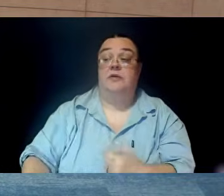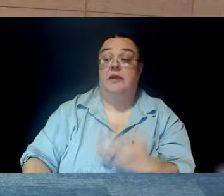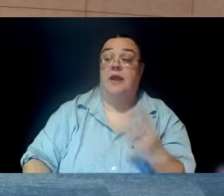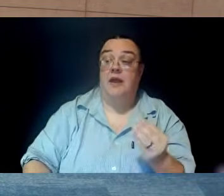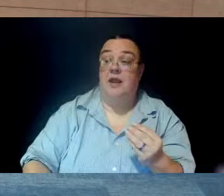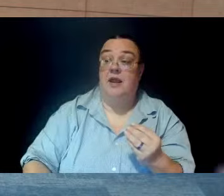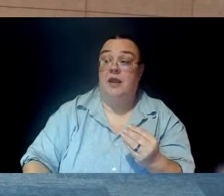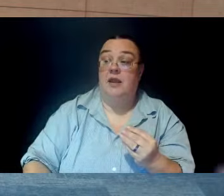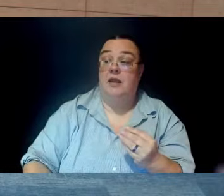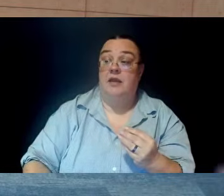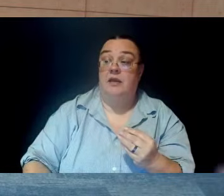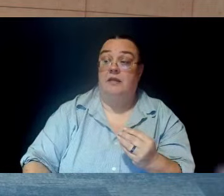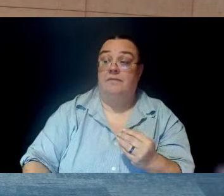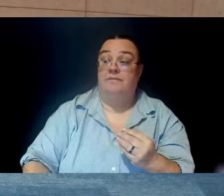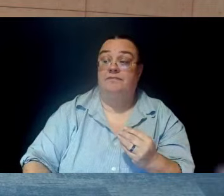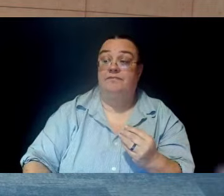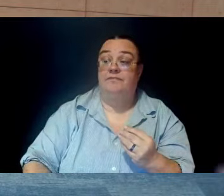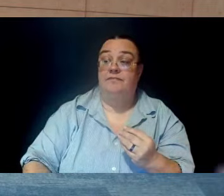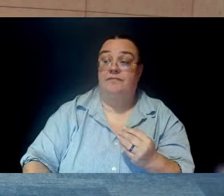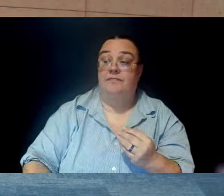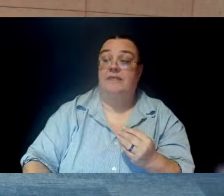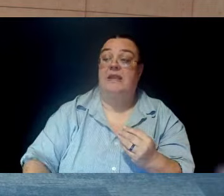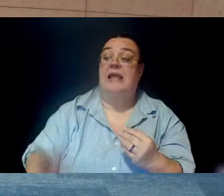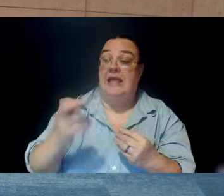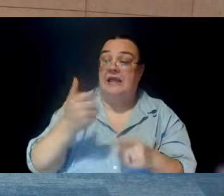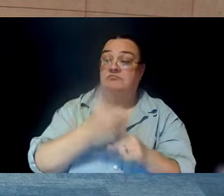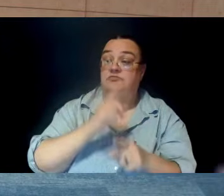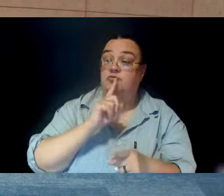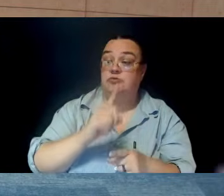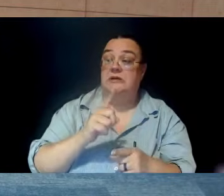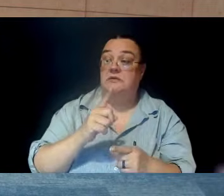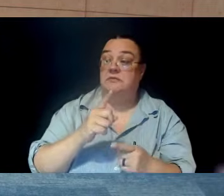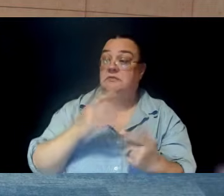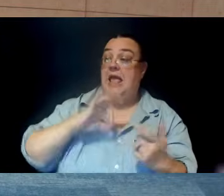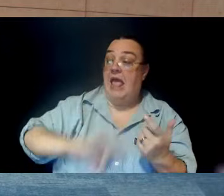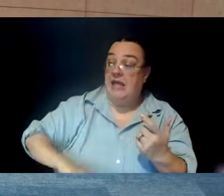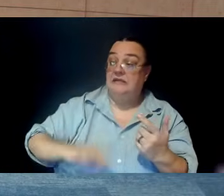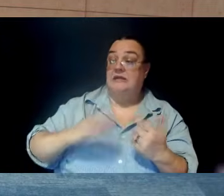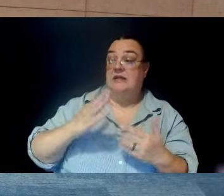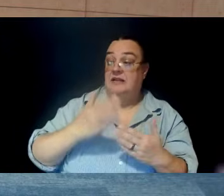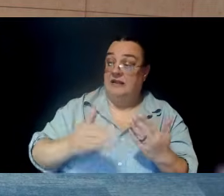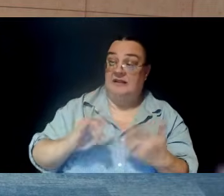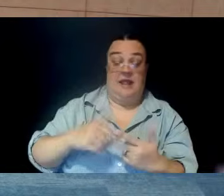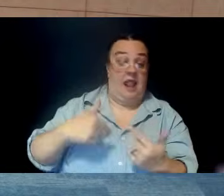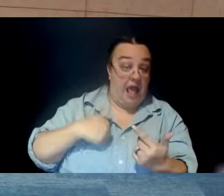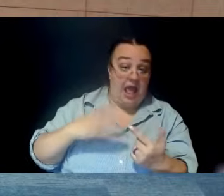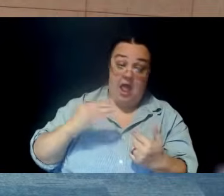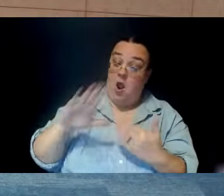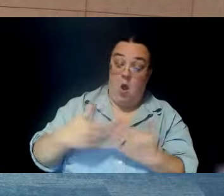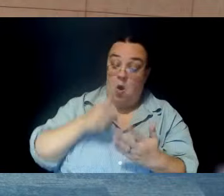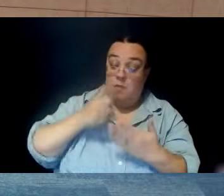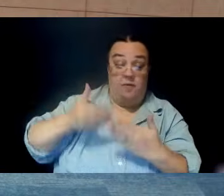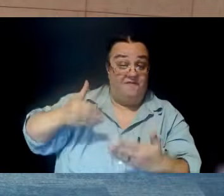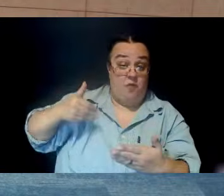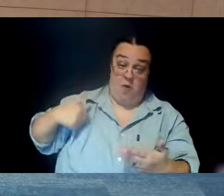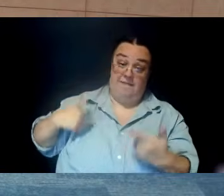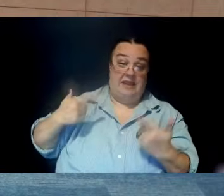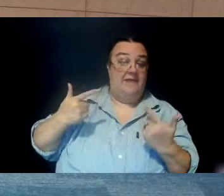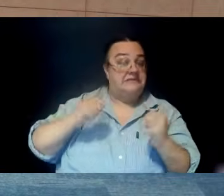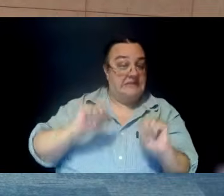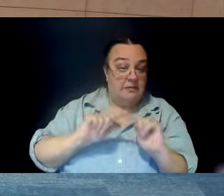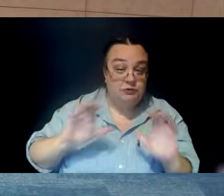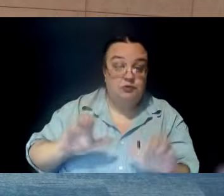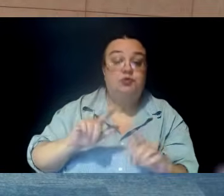And he has been a real asset in the things that I and all of my predecessors have attempted to do to make